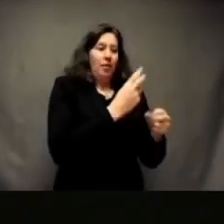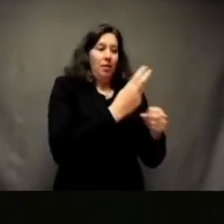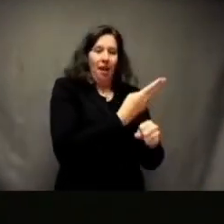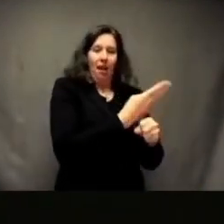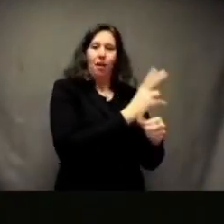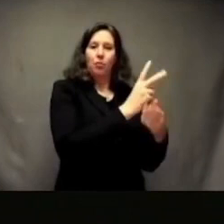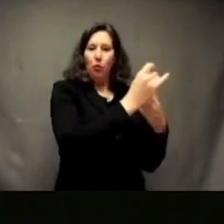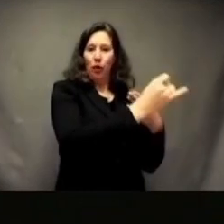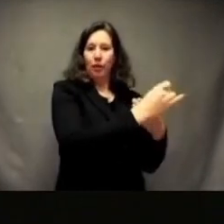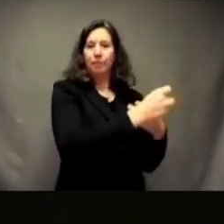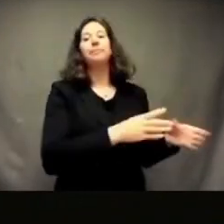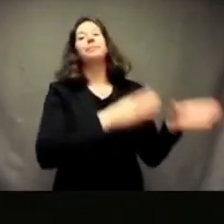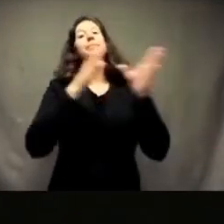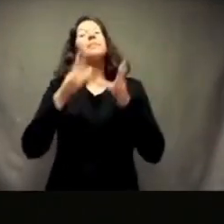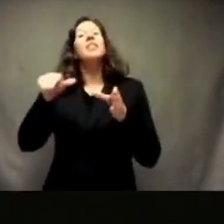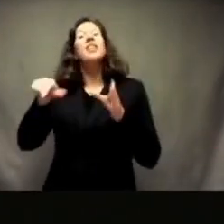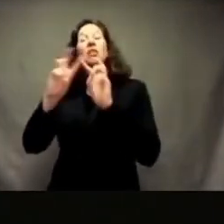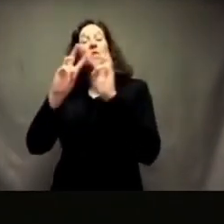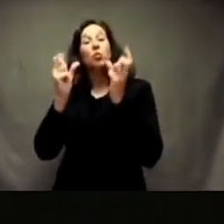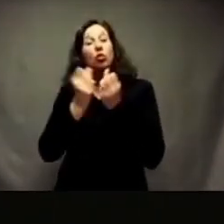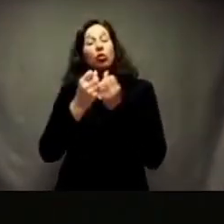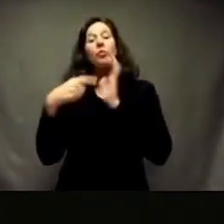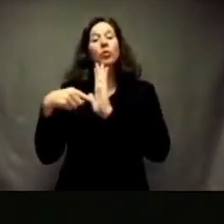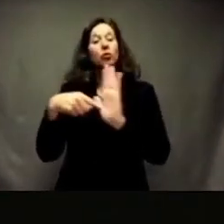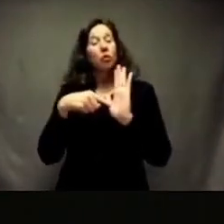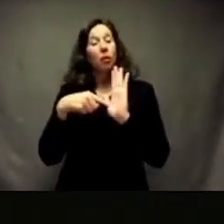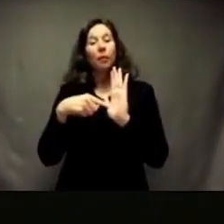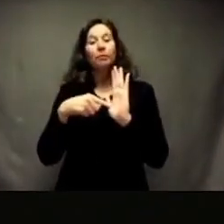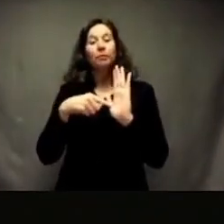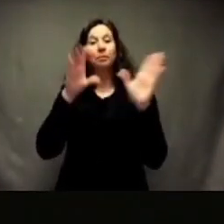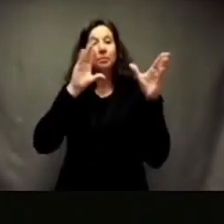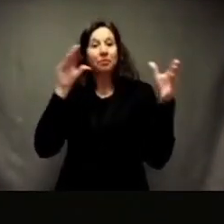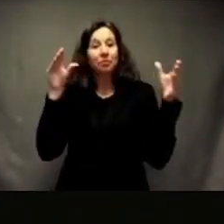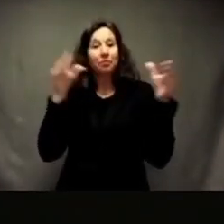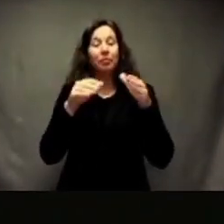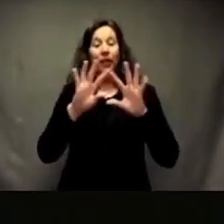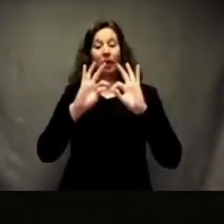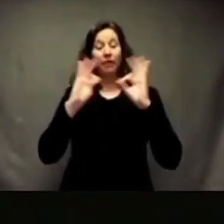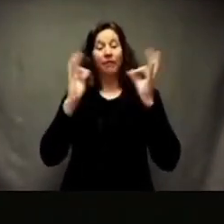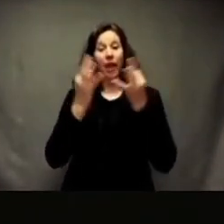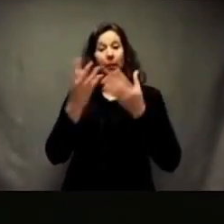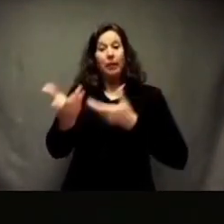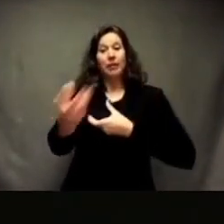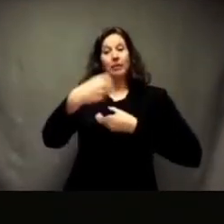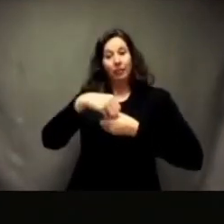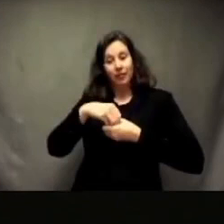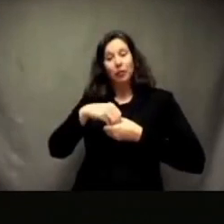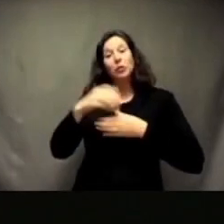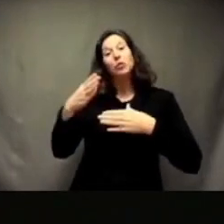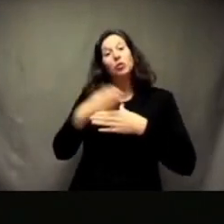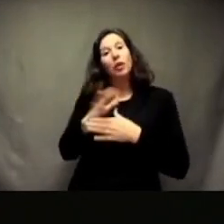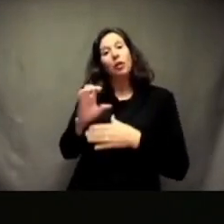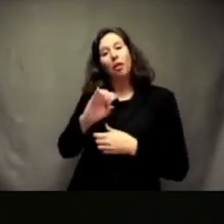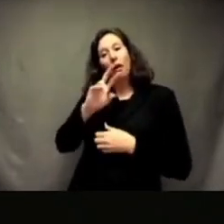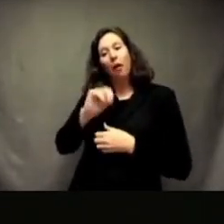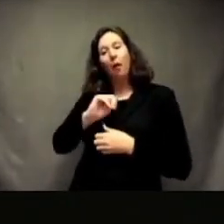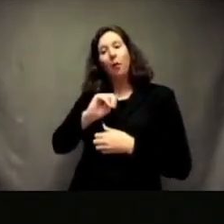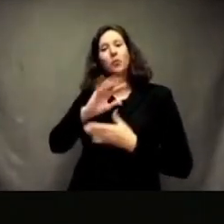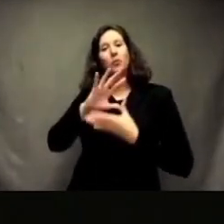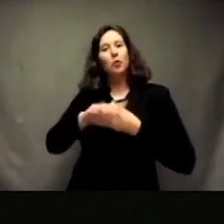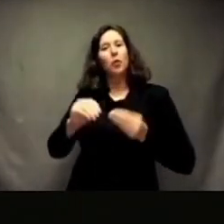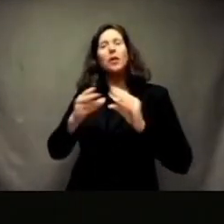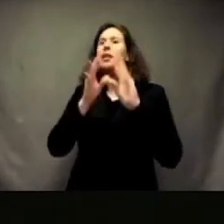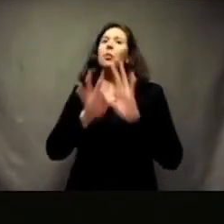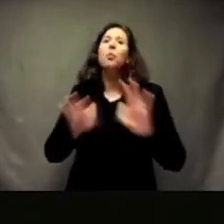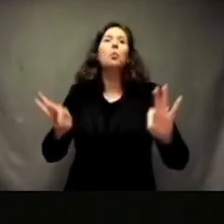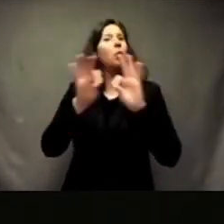In these workshops, we focused on engaging families to share their stories, important